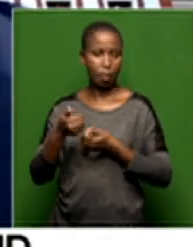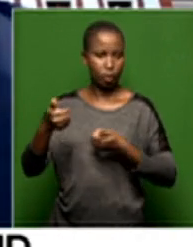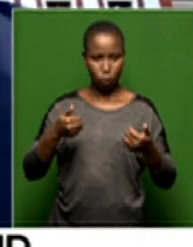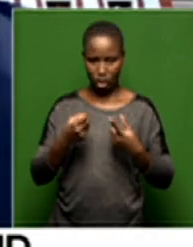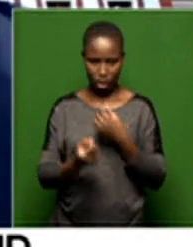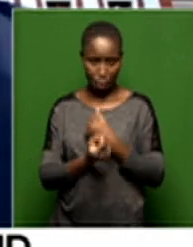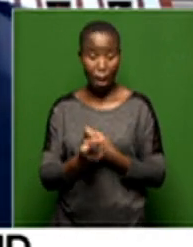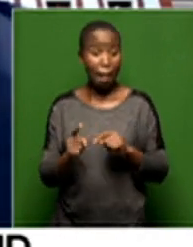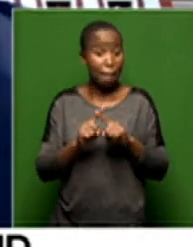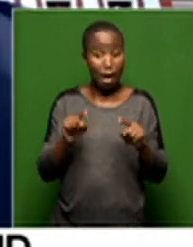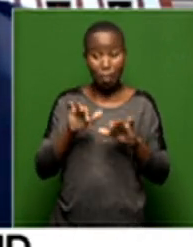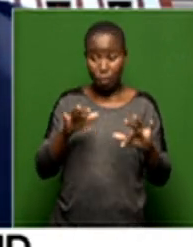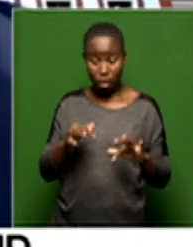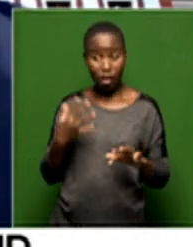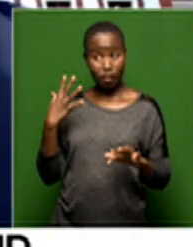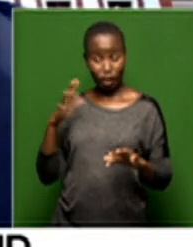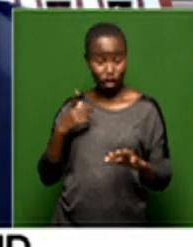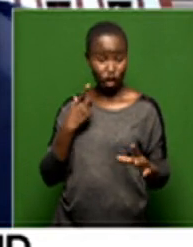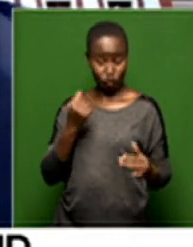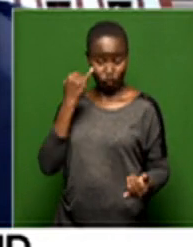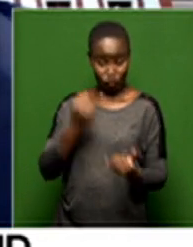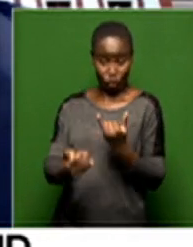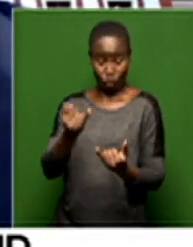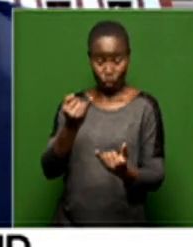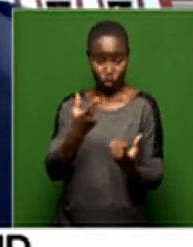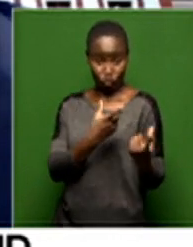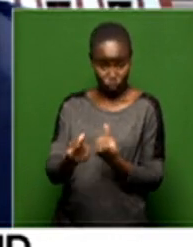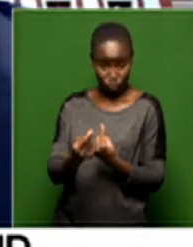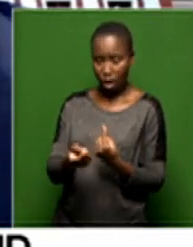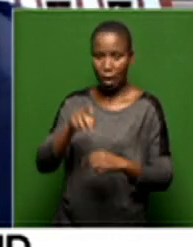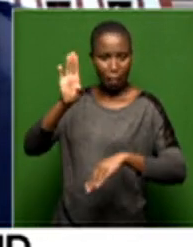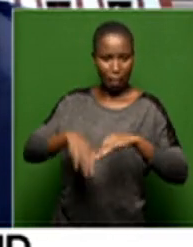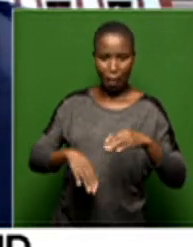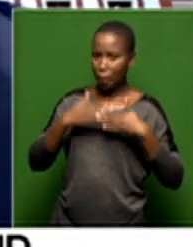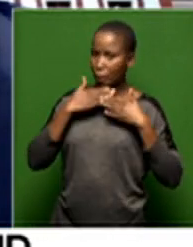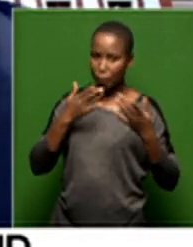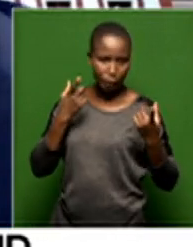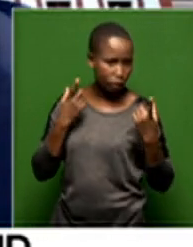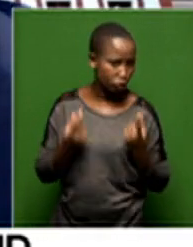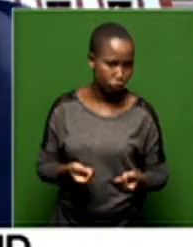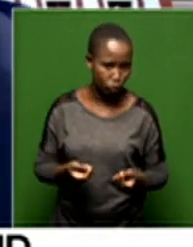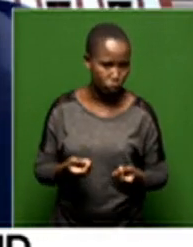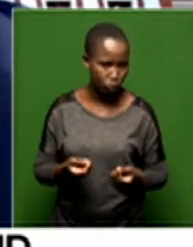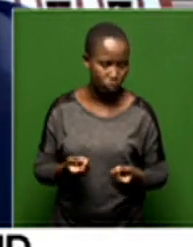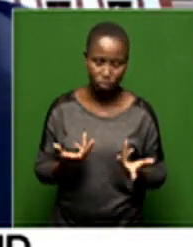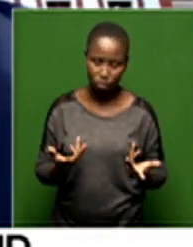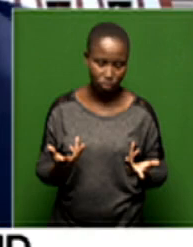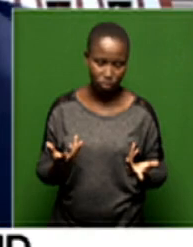never paid the price. And this is a very big underlying issue within South Africans. There's never